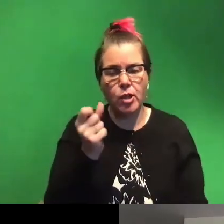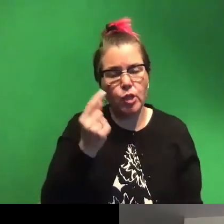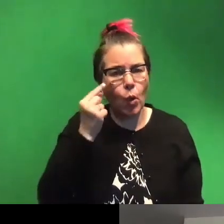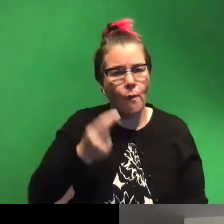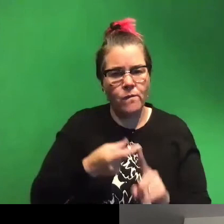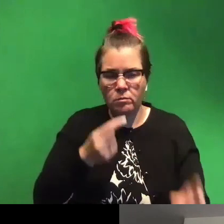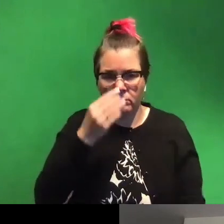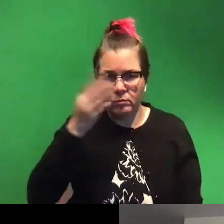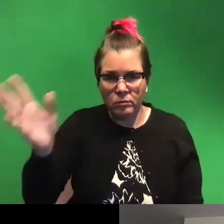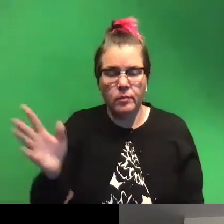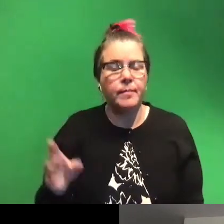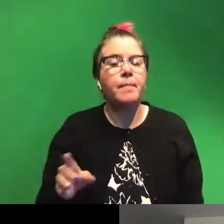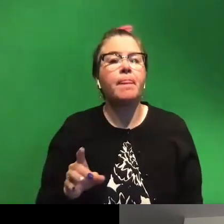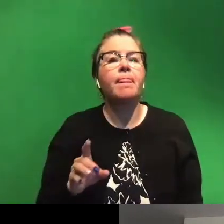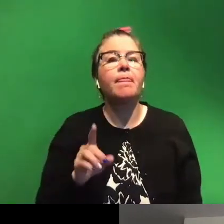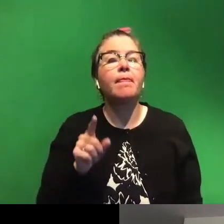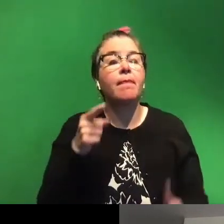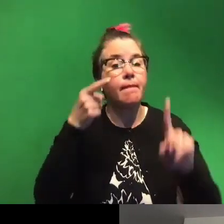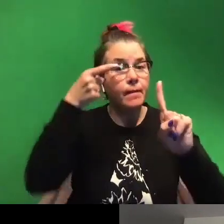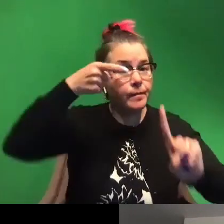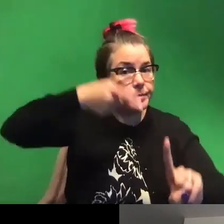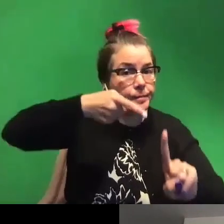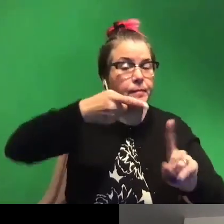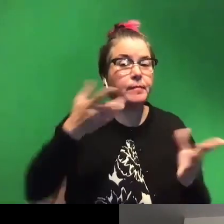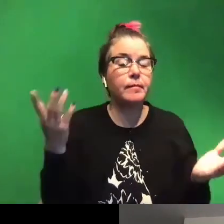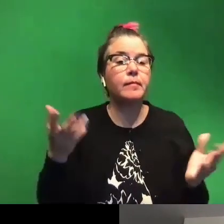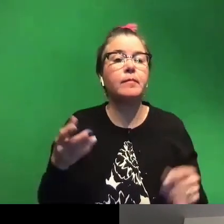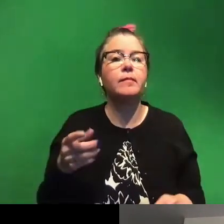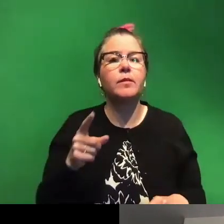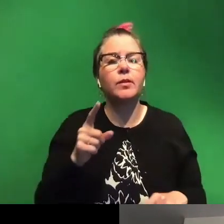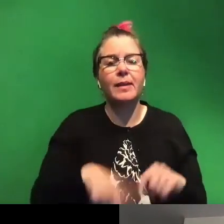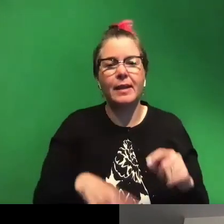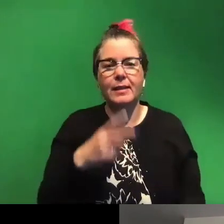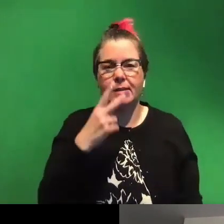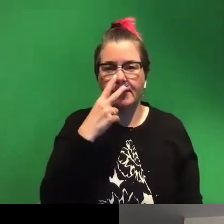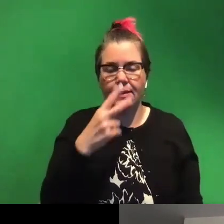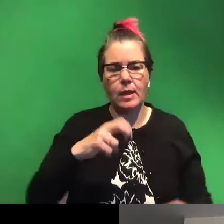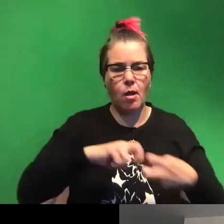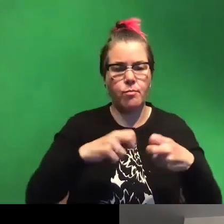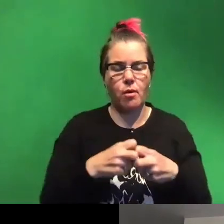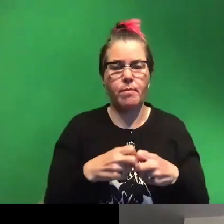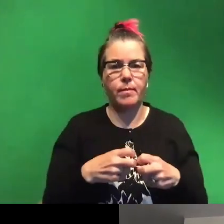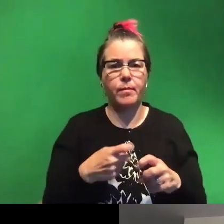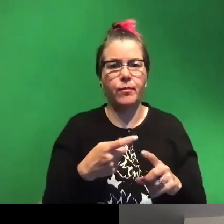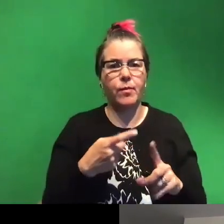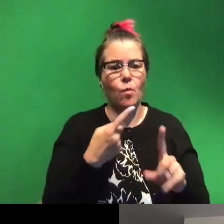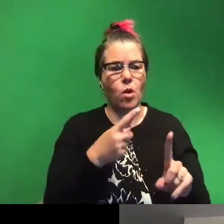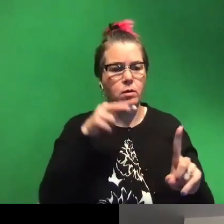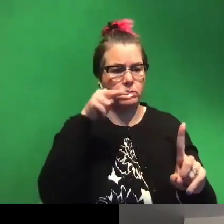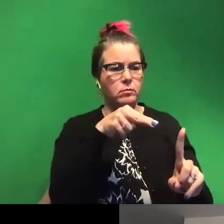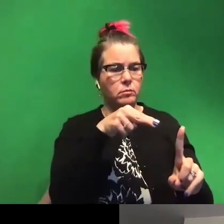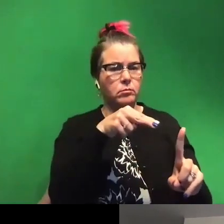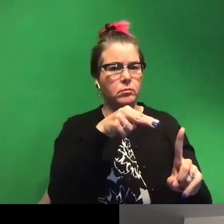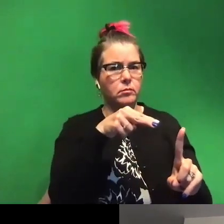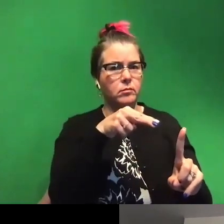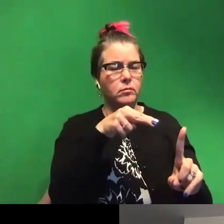but the thing is like, you cannot see a problem just from one end.